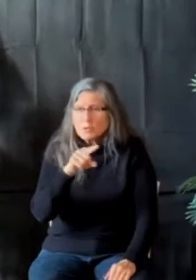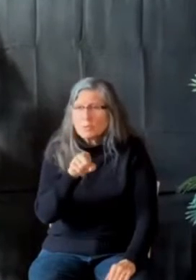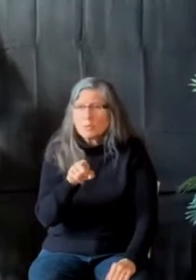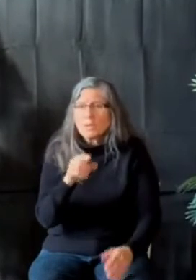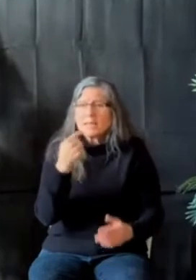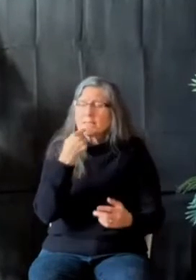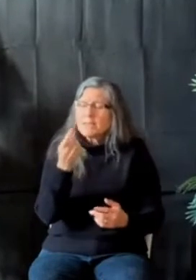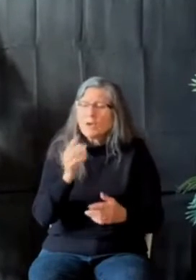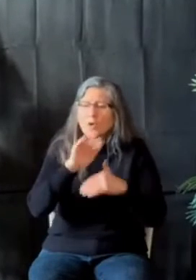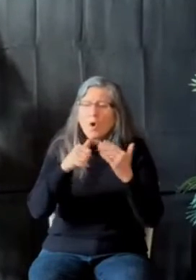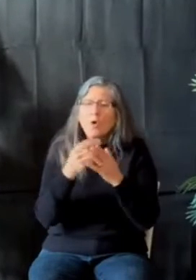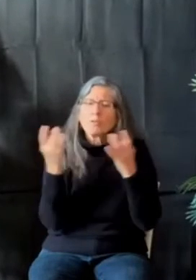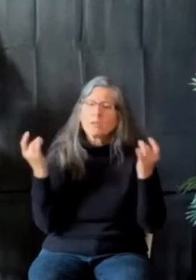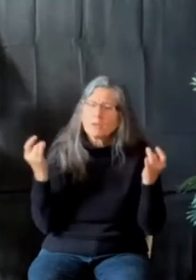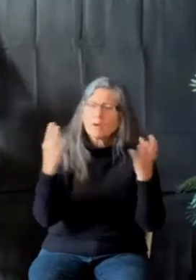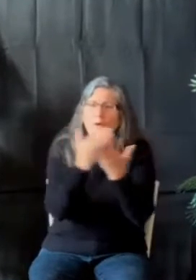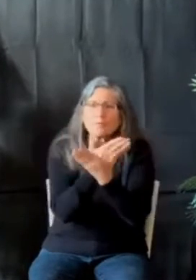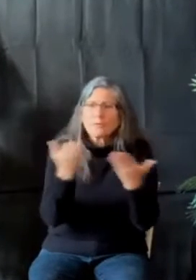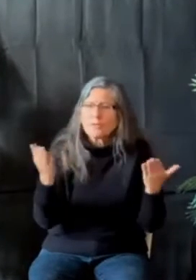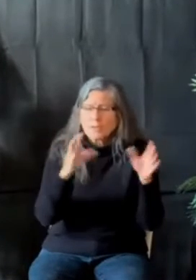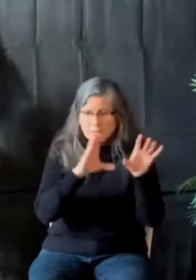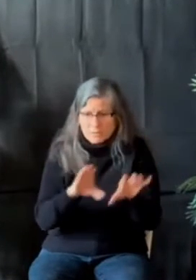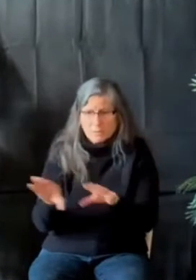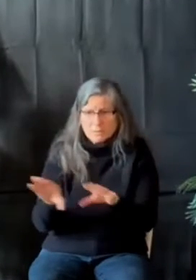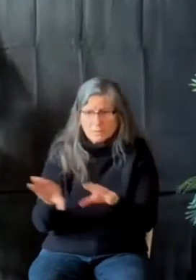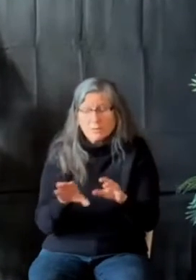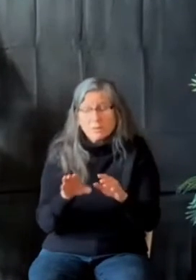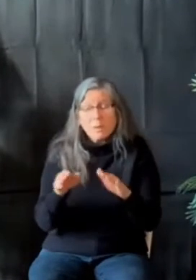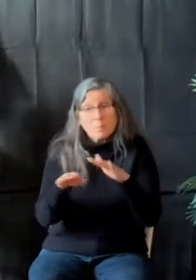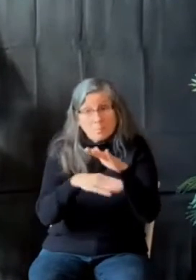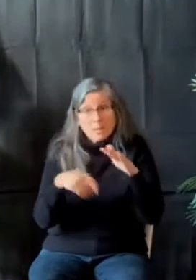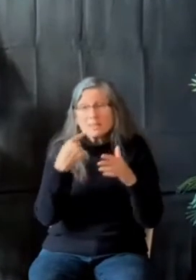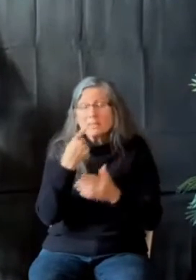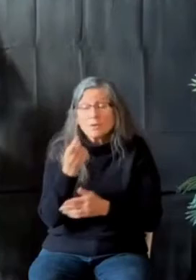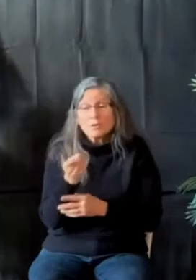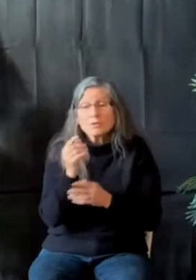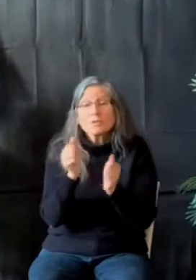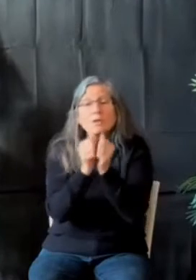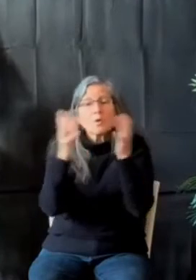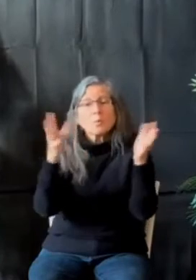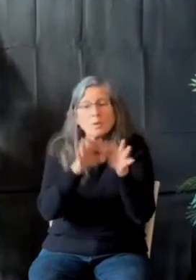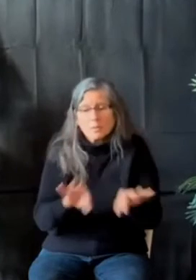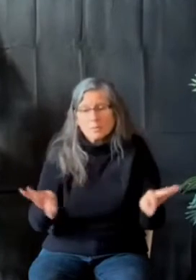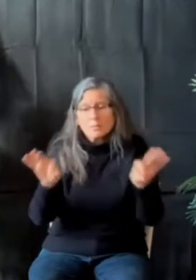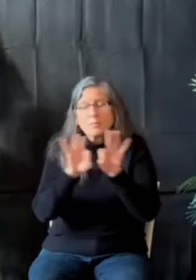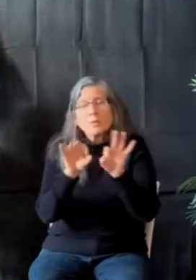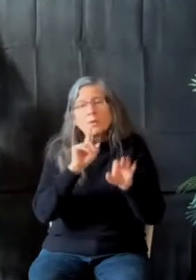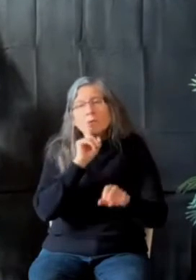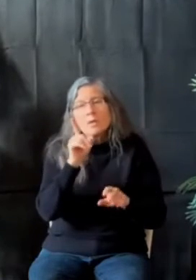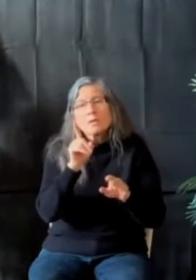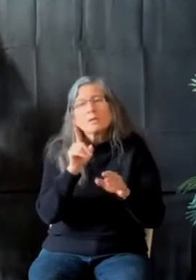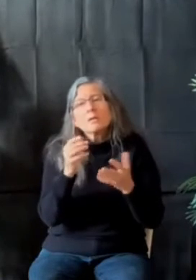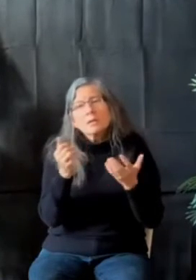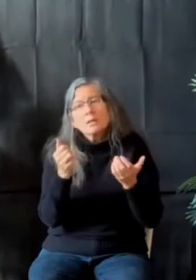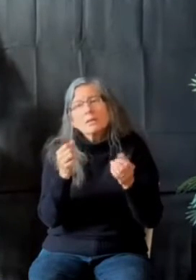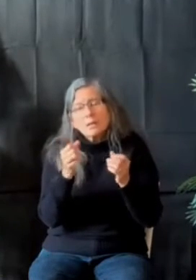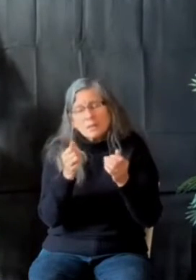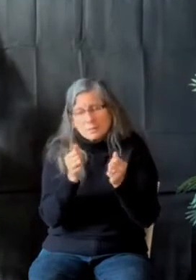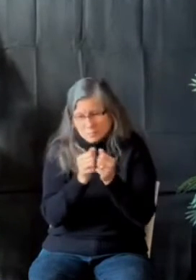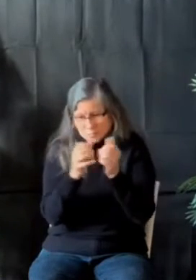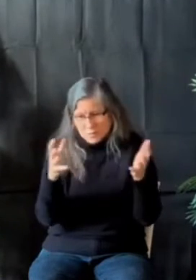the horrible things that you have done, what they've essentially said to you is you're worthless, or really, you're worth less than